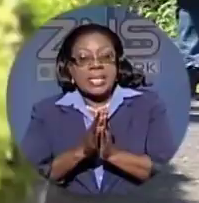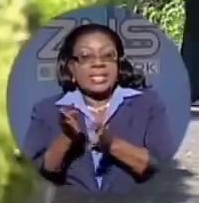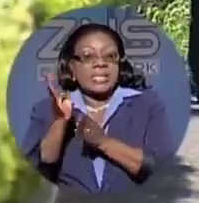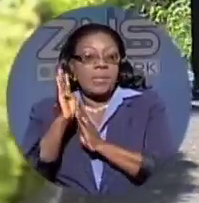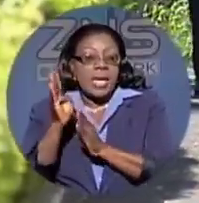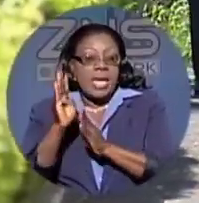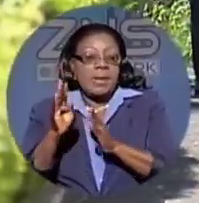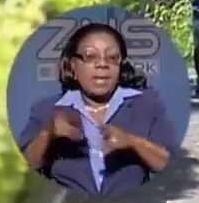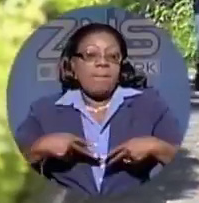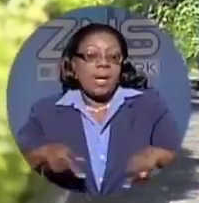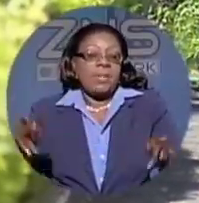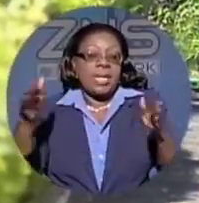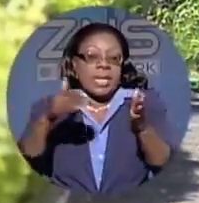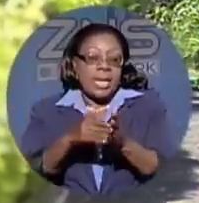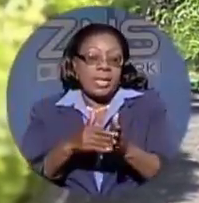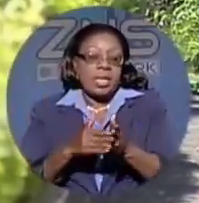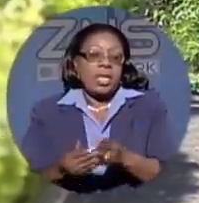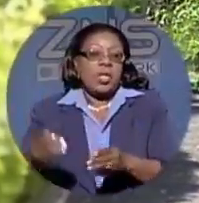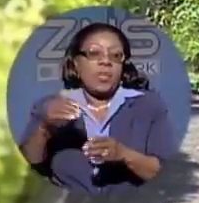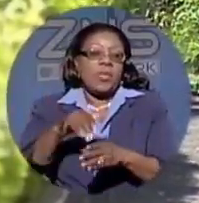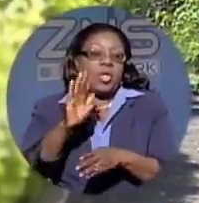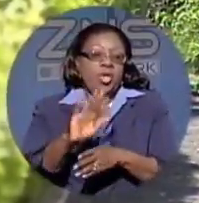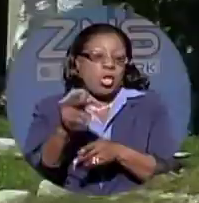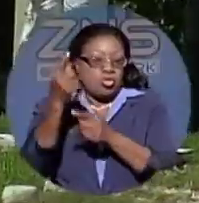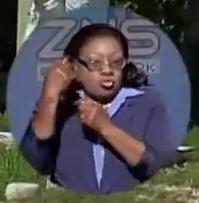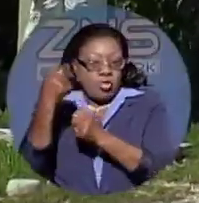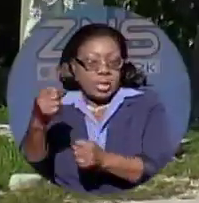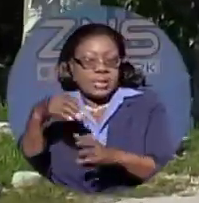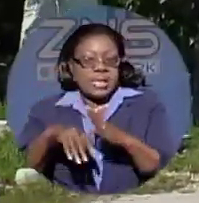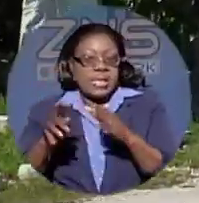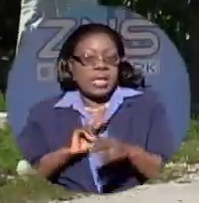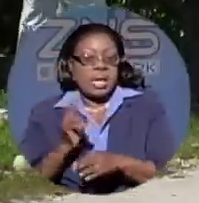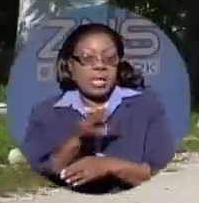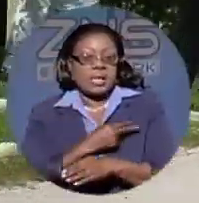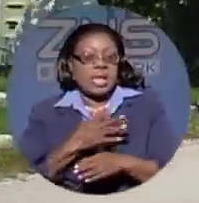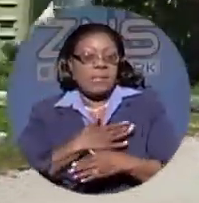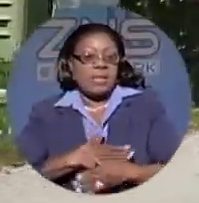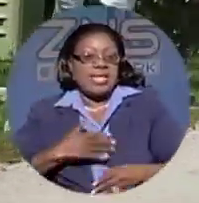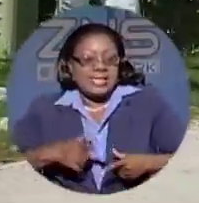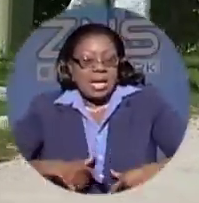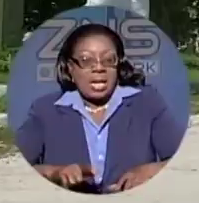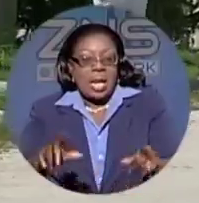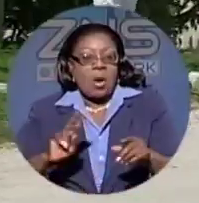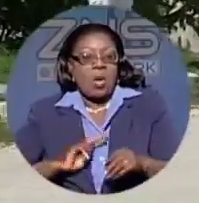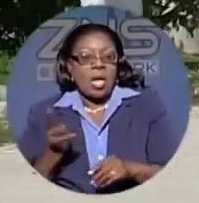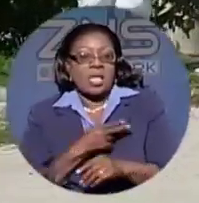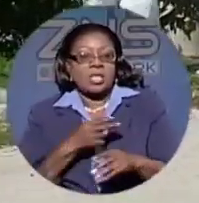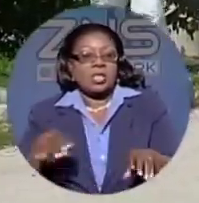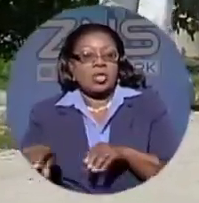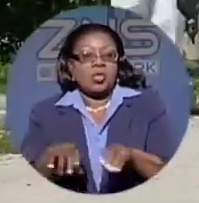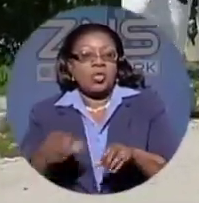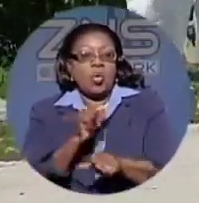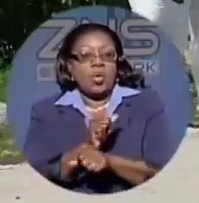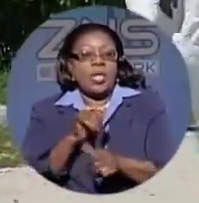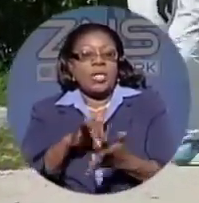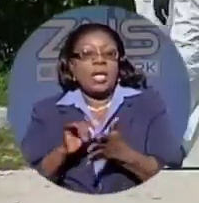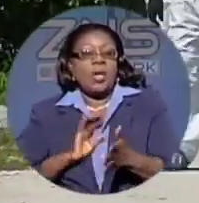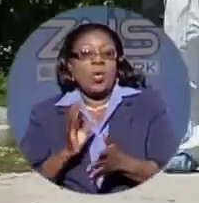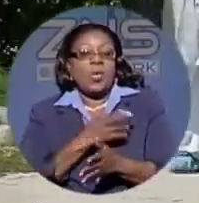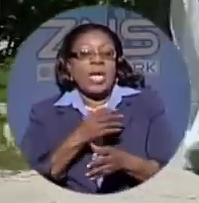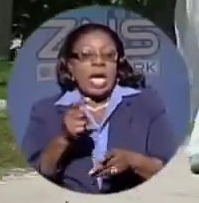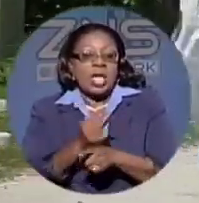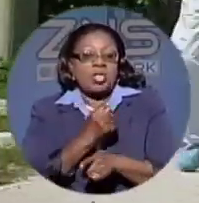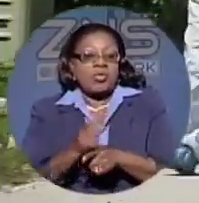repose in us the confidence and trust, accord us the respect that we are due, and please allow us to do the work that we're trained to do. This is